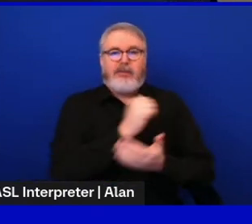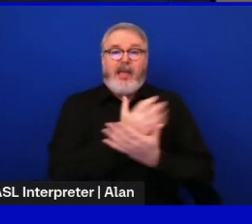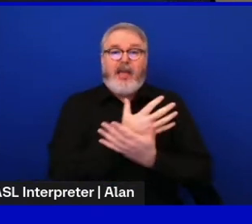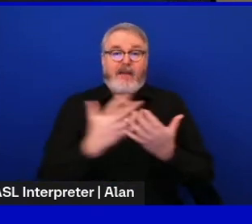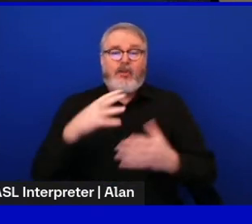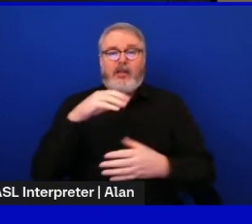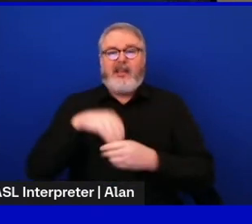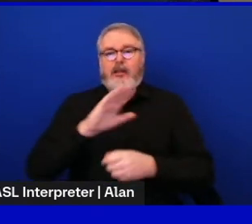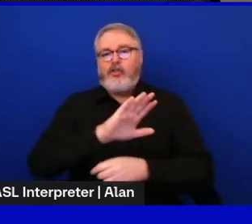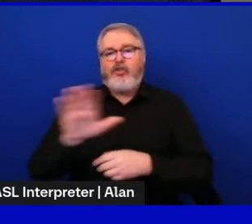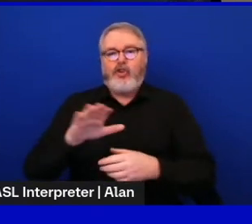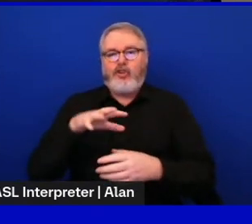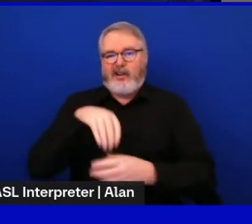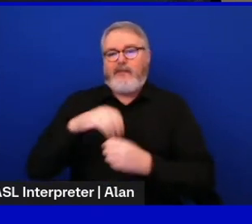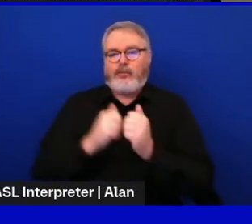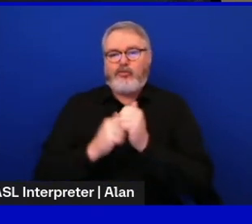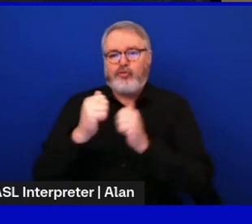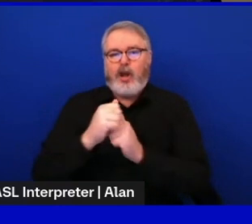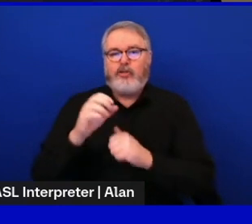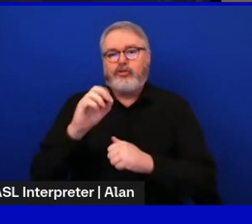infrastructure or plan.